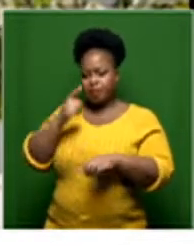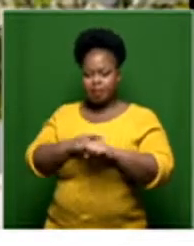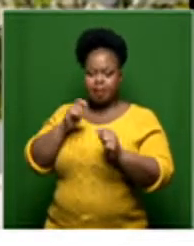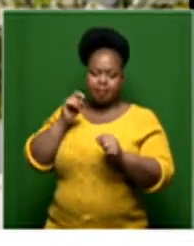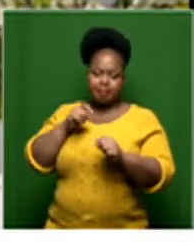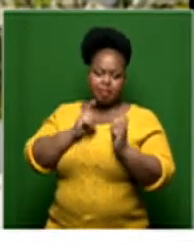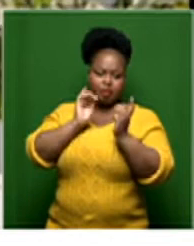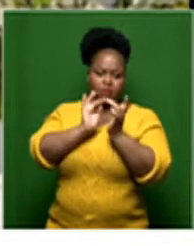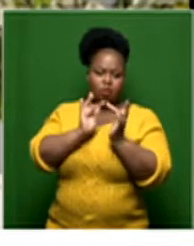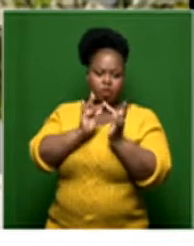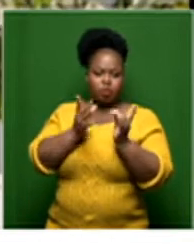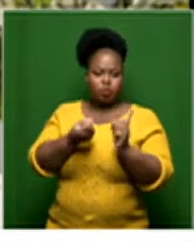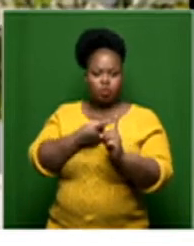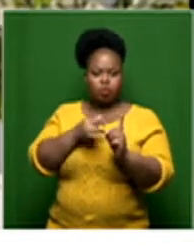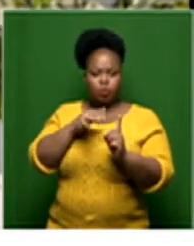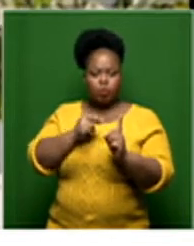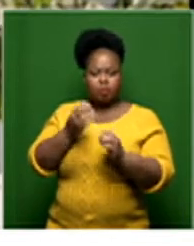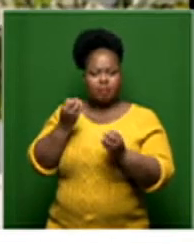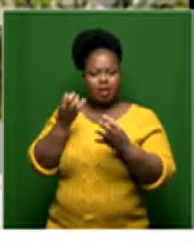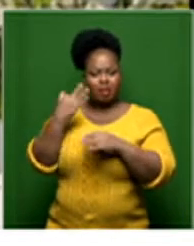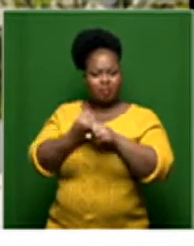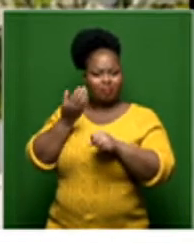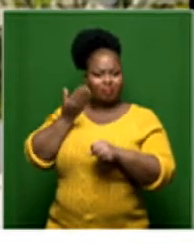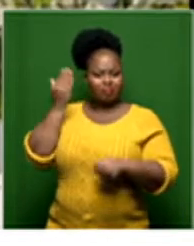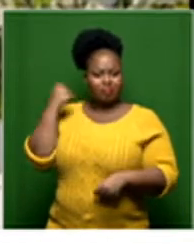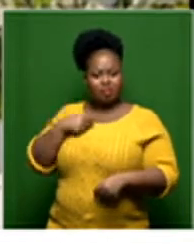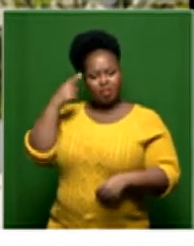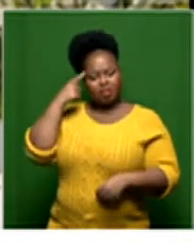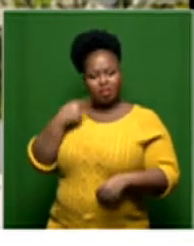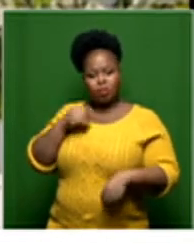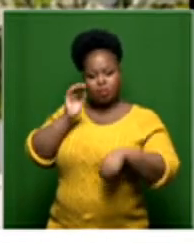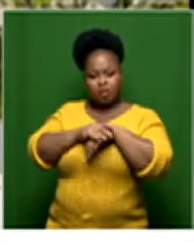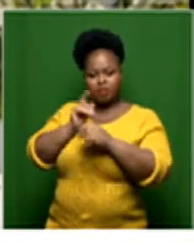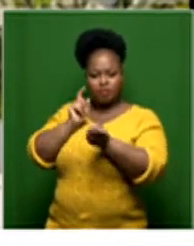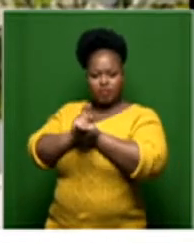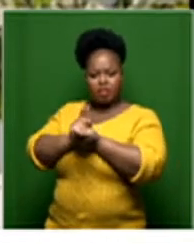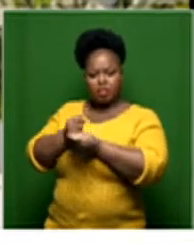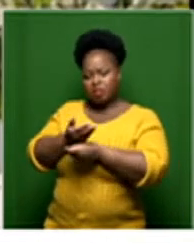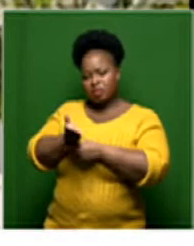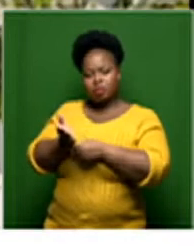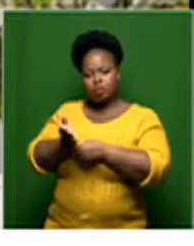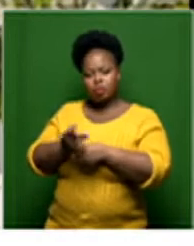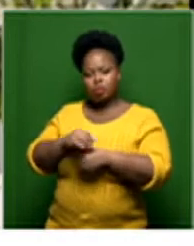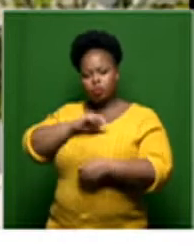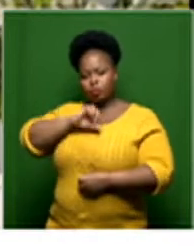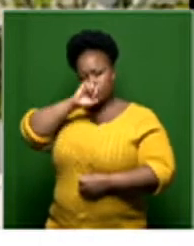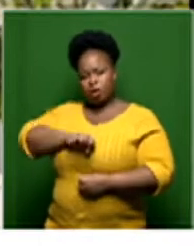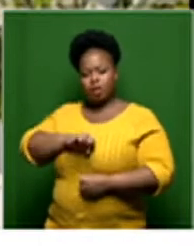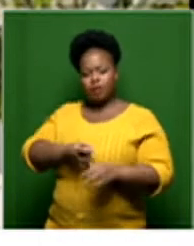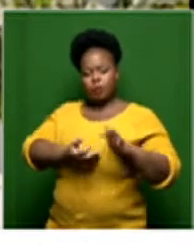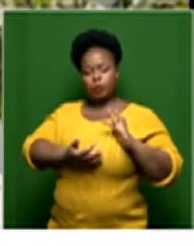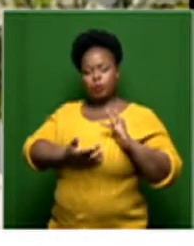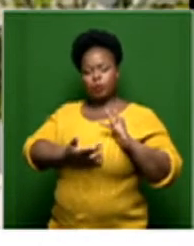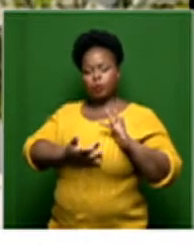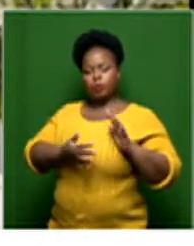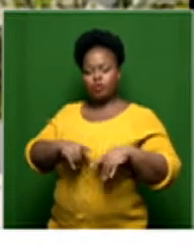Dawn very, very many years ago. I think we met through mutual friends. Her love and passion of the